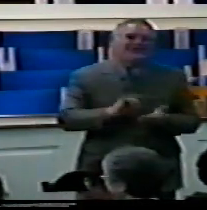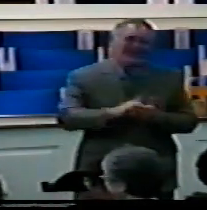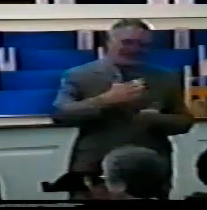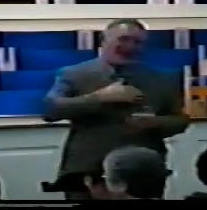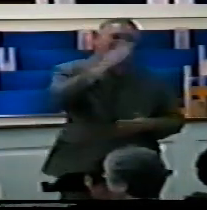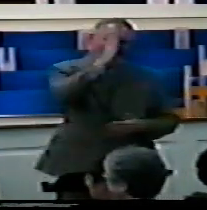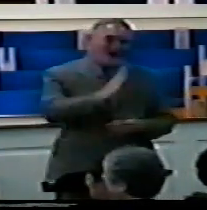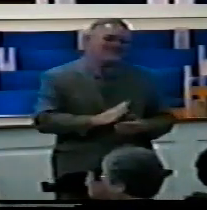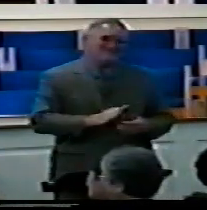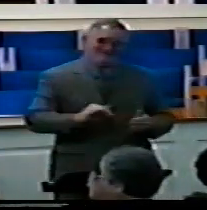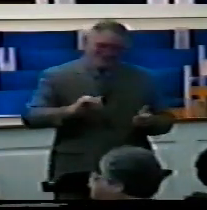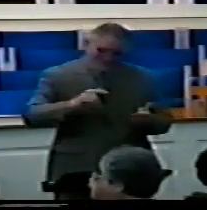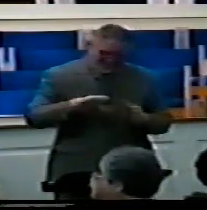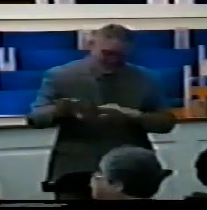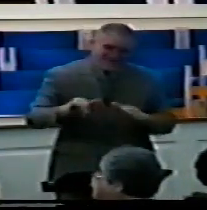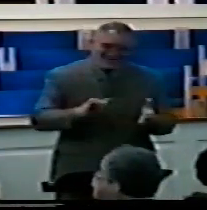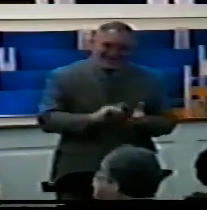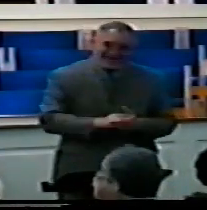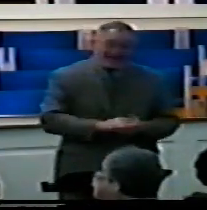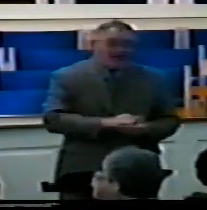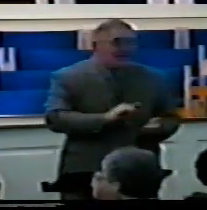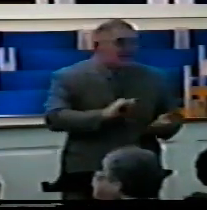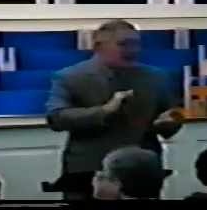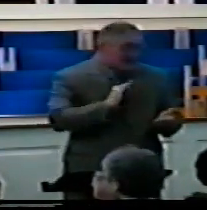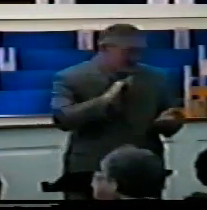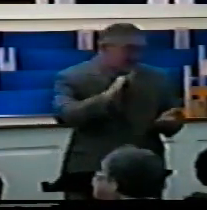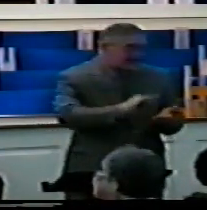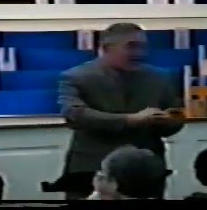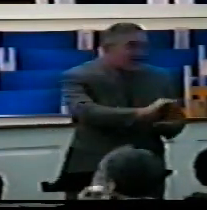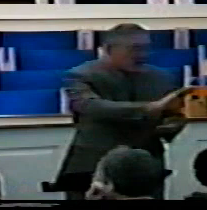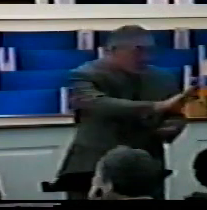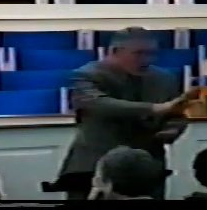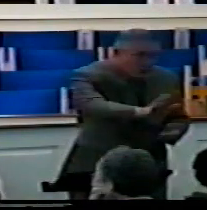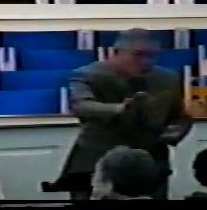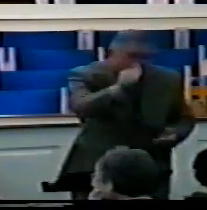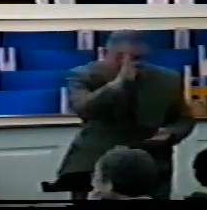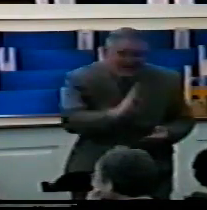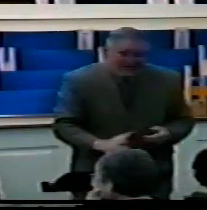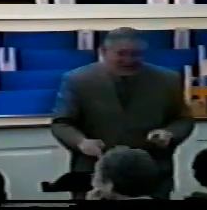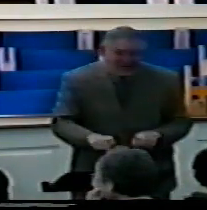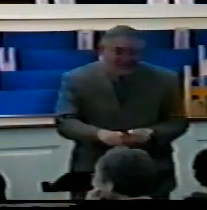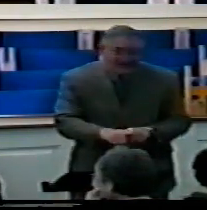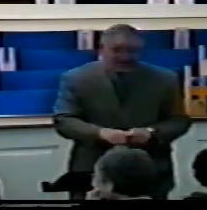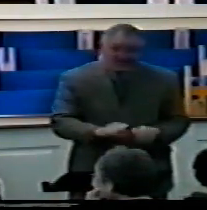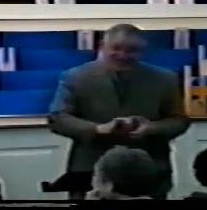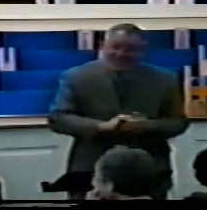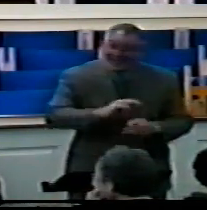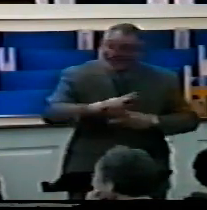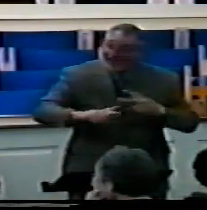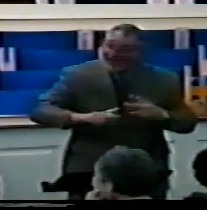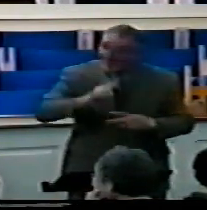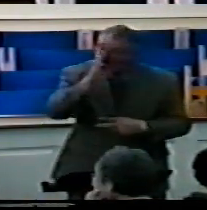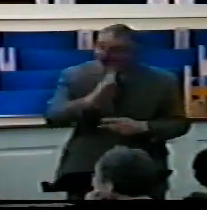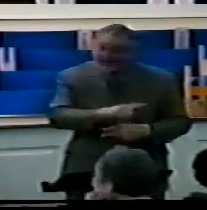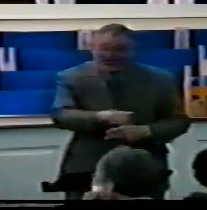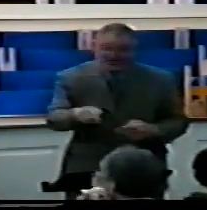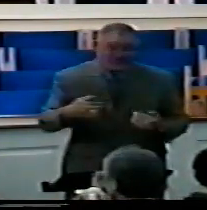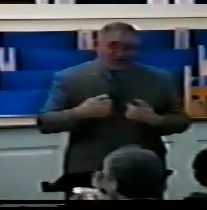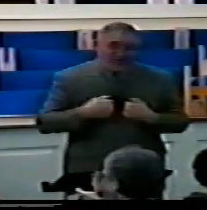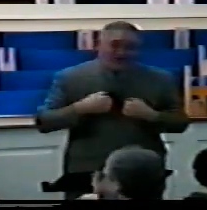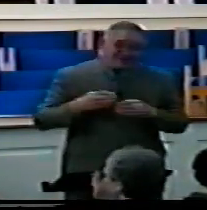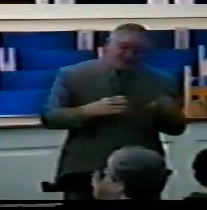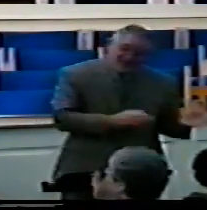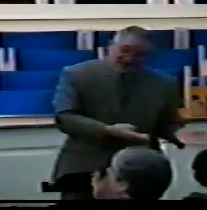God. Is he your God tonight? Is that the kind of God that you have that can take you